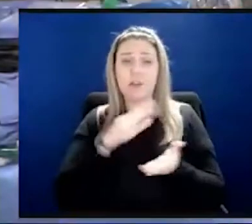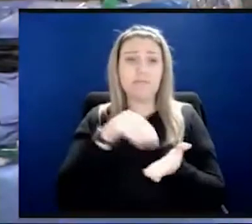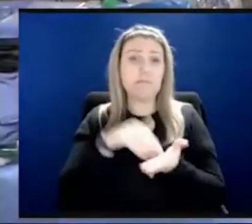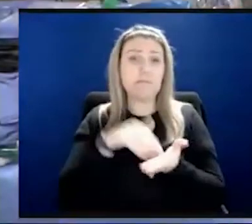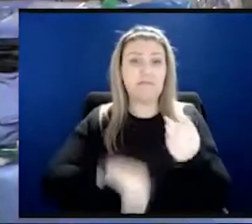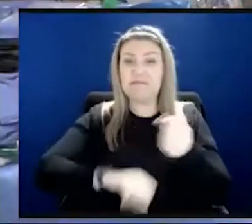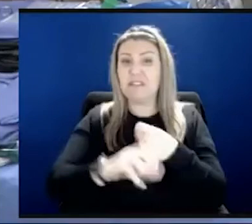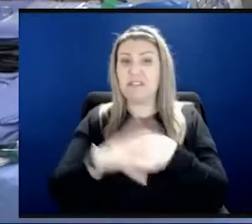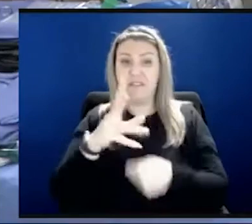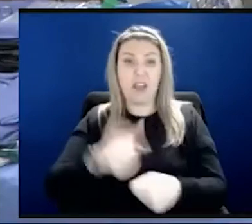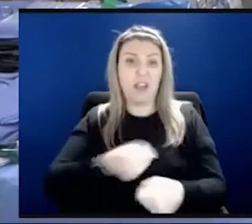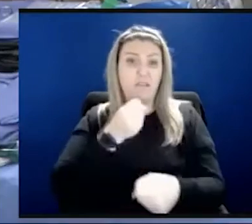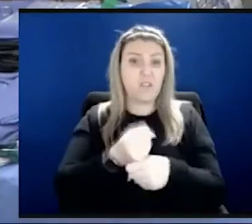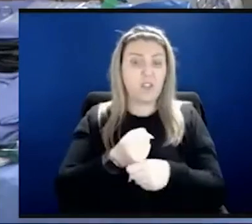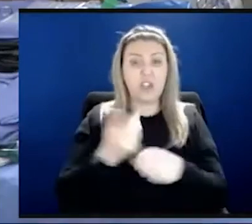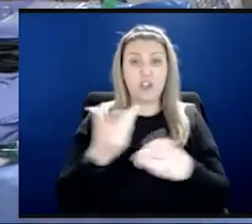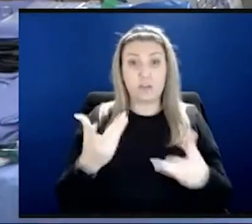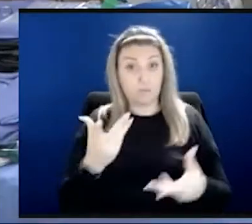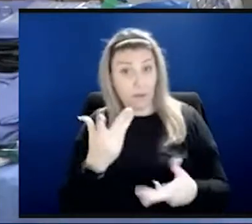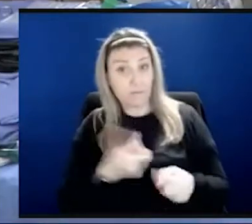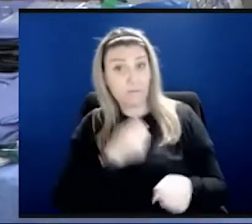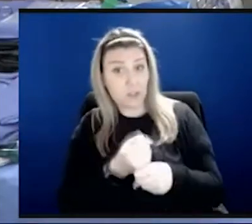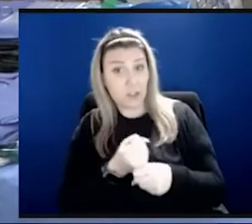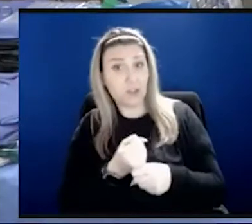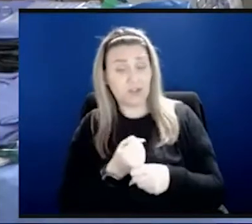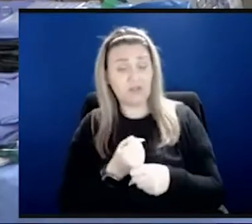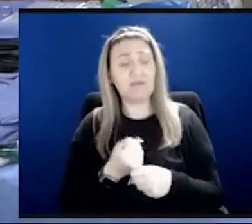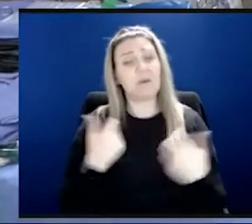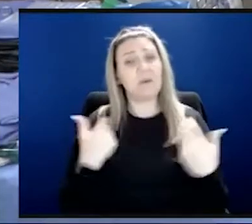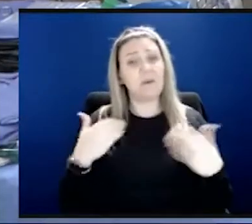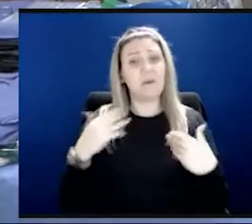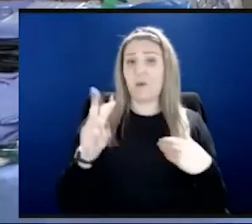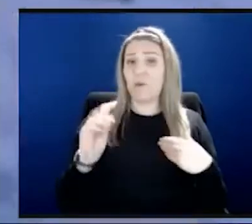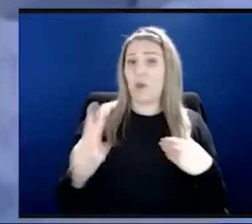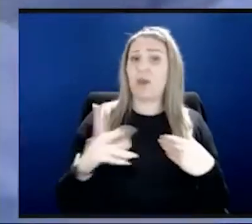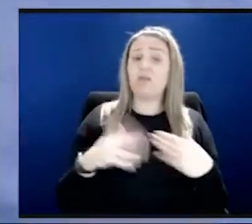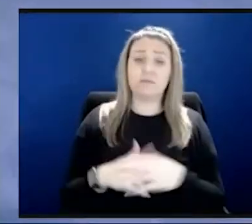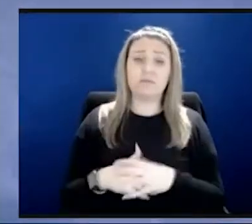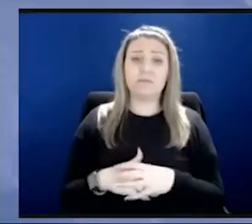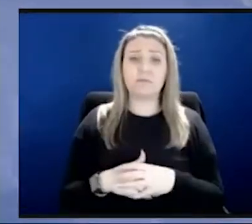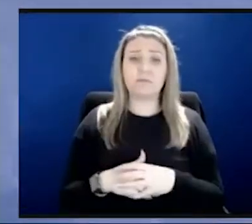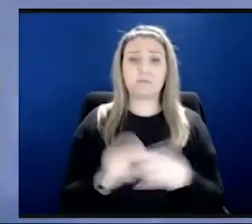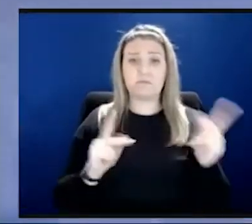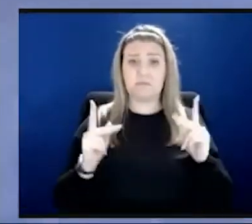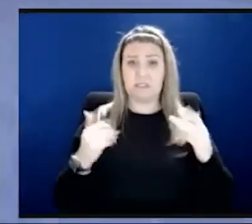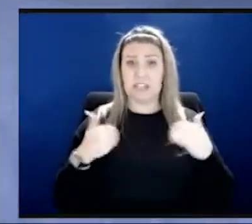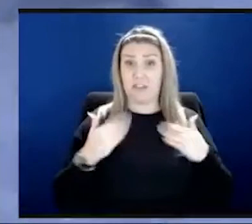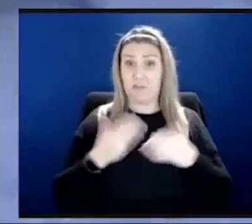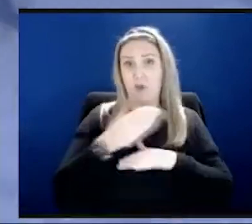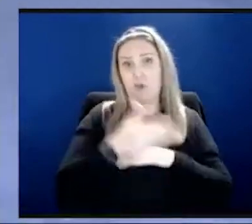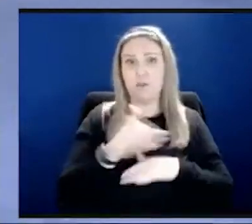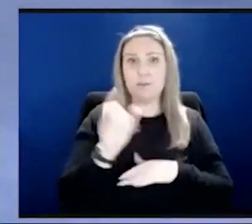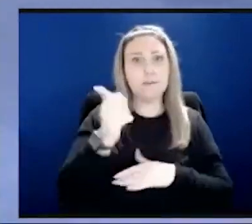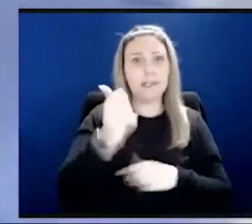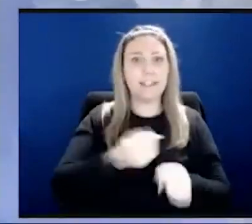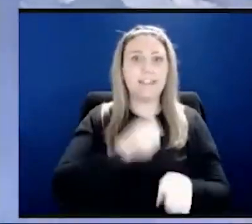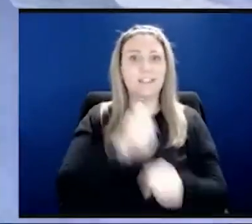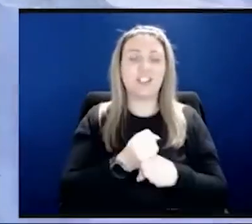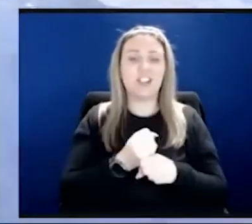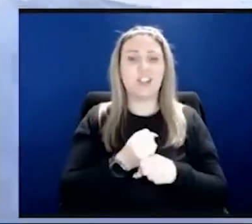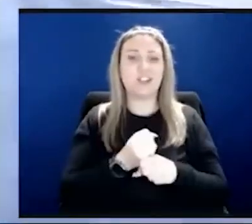years. And there's people out that we've adopted here that have had over a decade. So you can